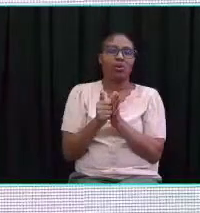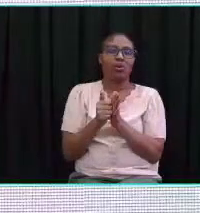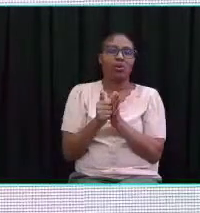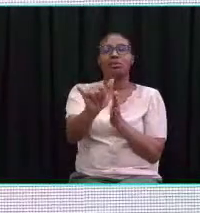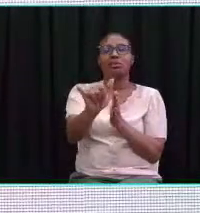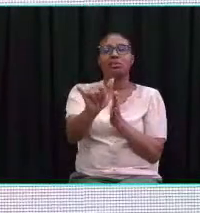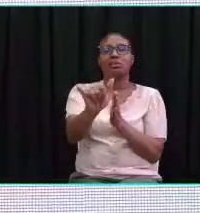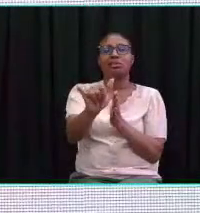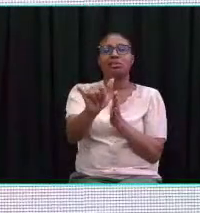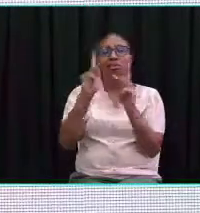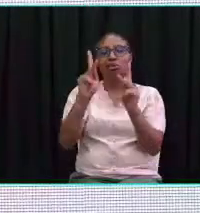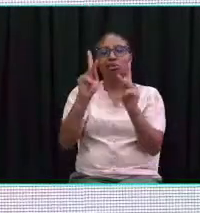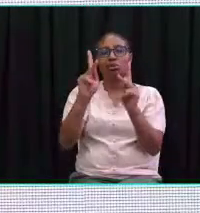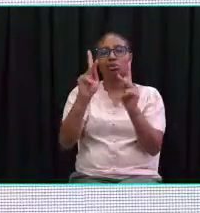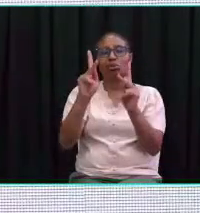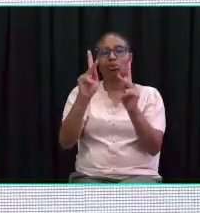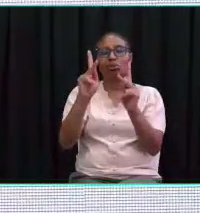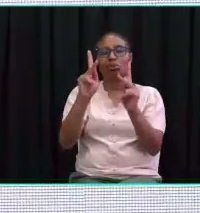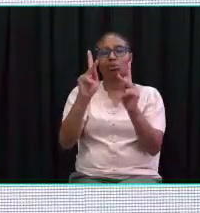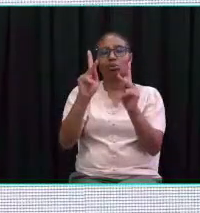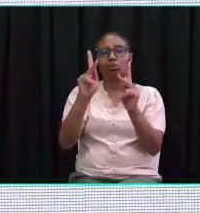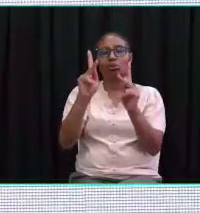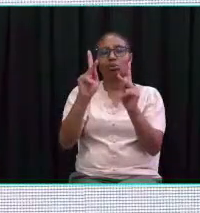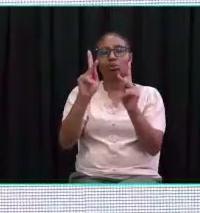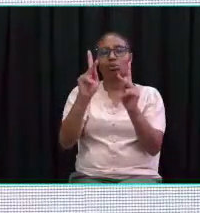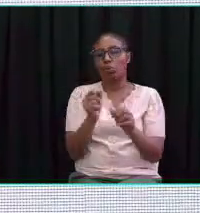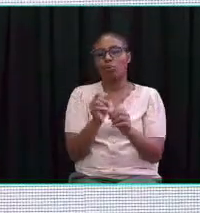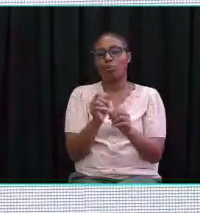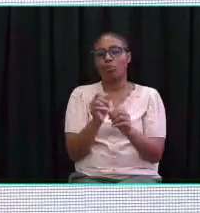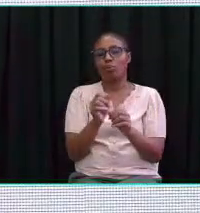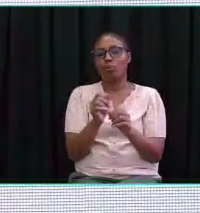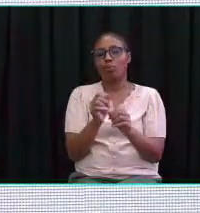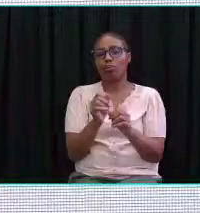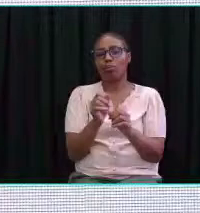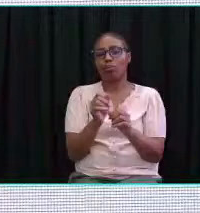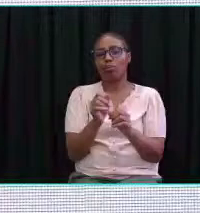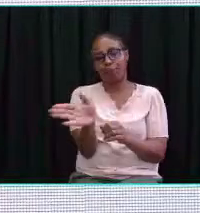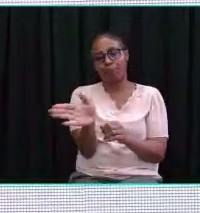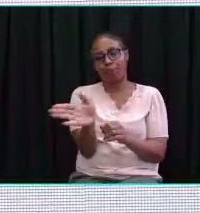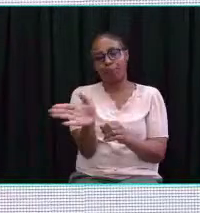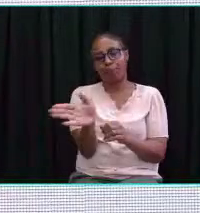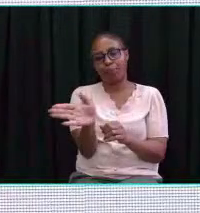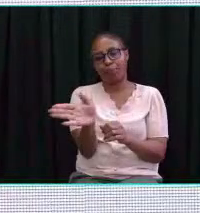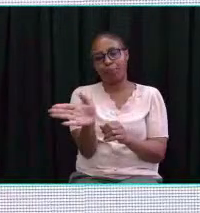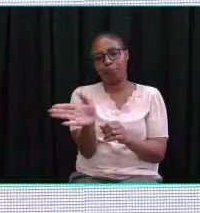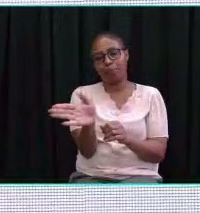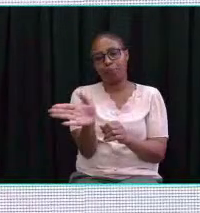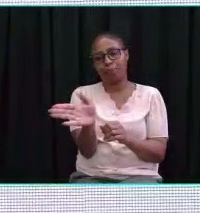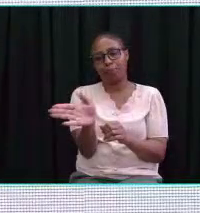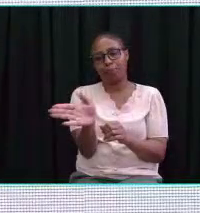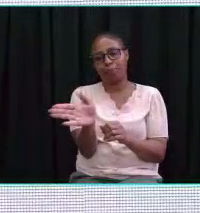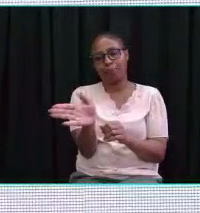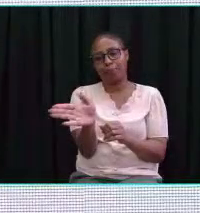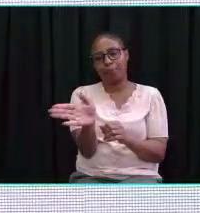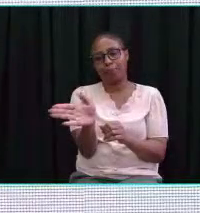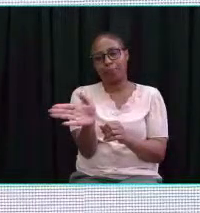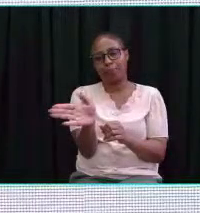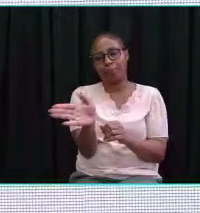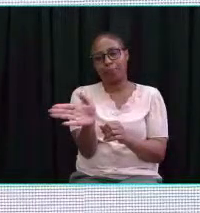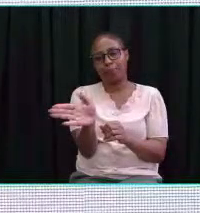on different sides along the railway lines, so that you provide that last.